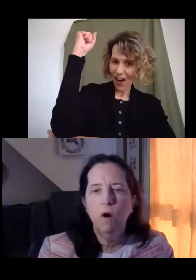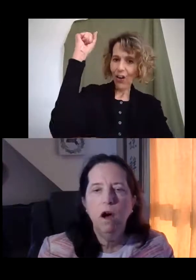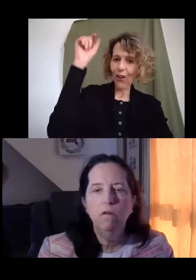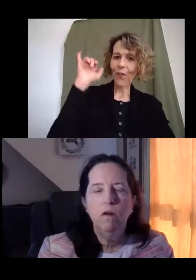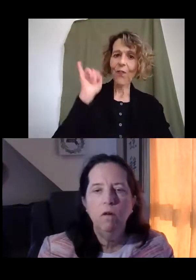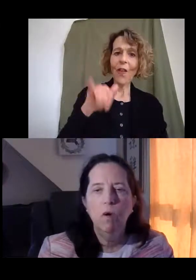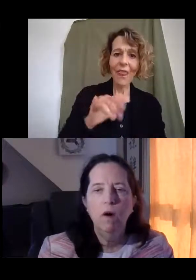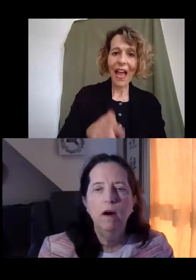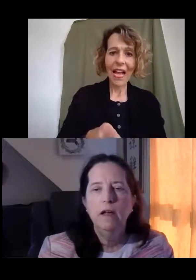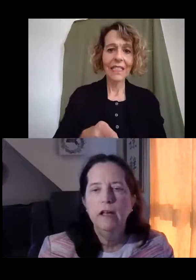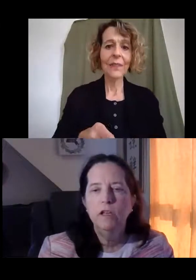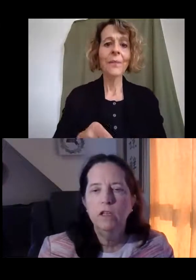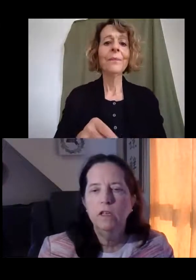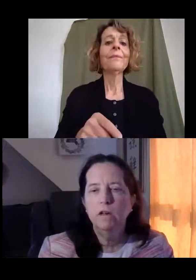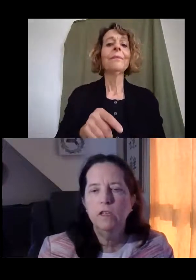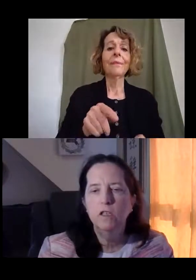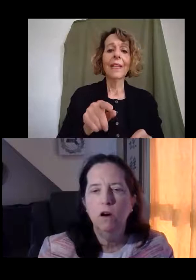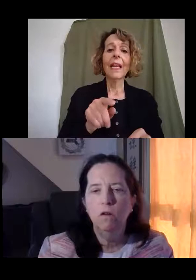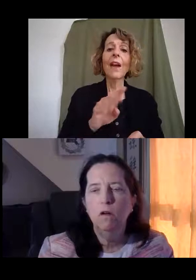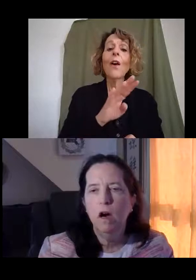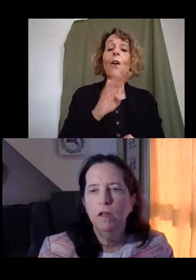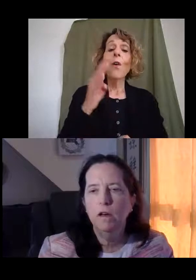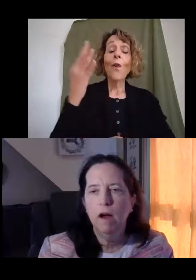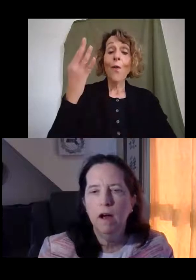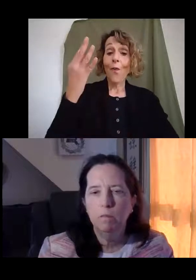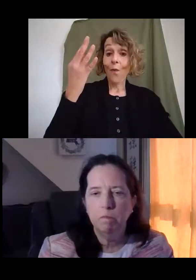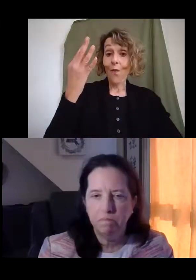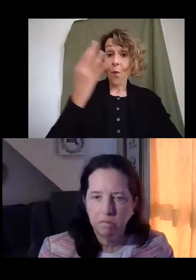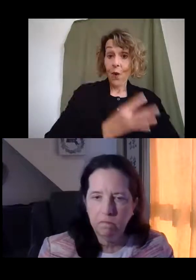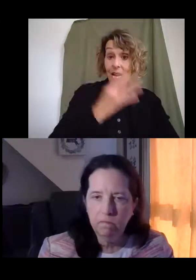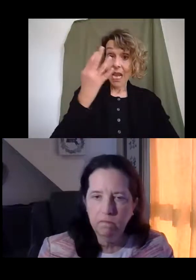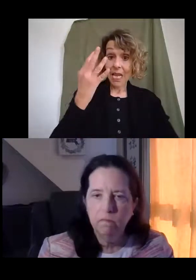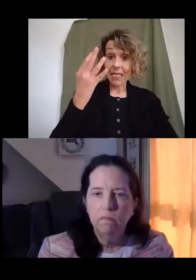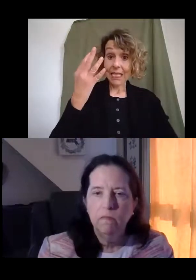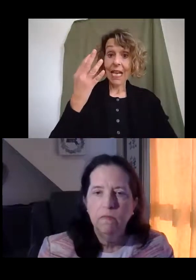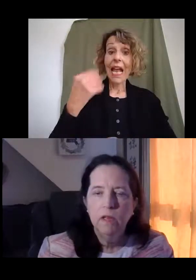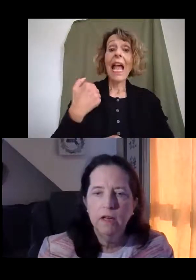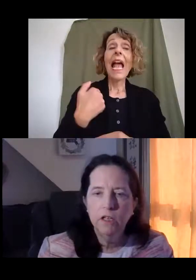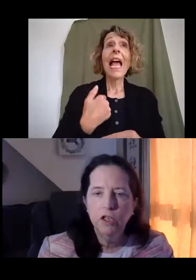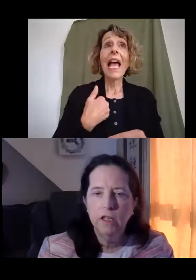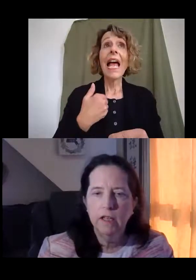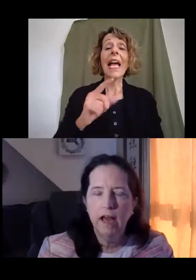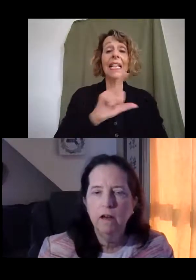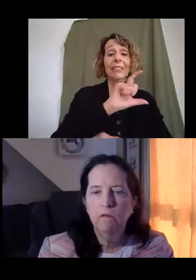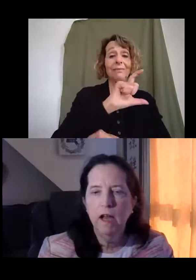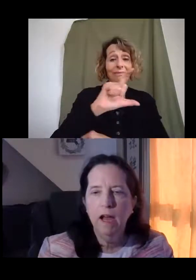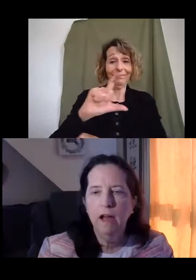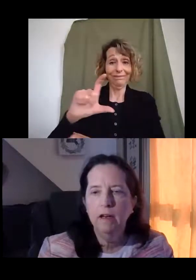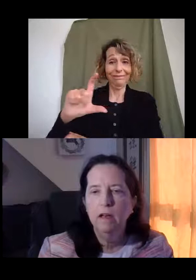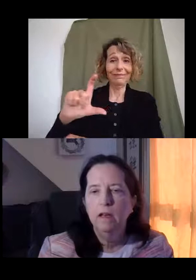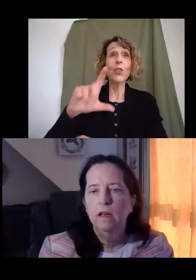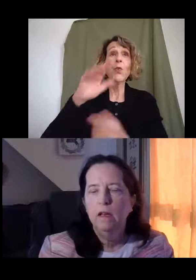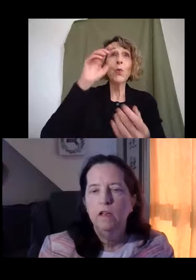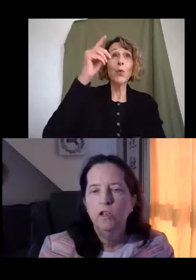of 12 or more inches of snow on the ground. In addition to that, we